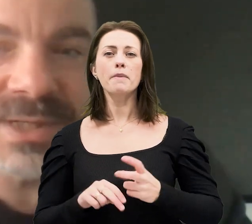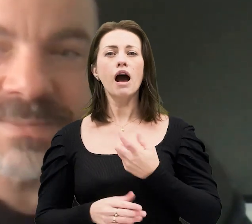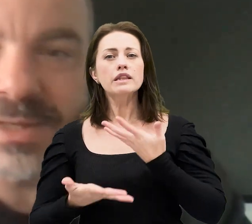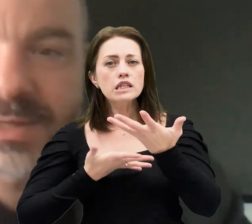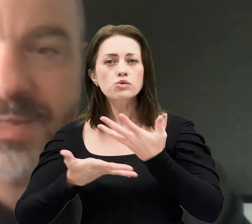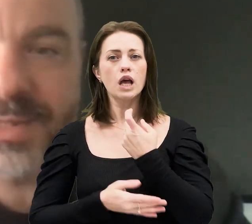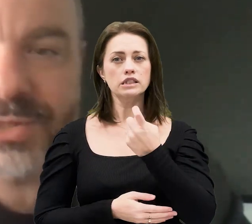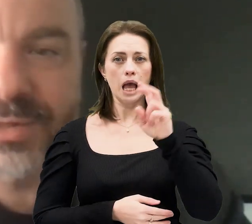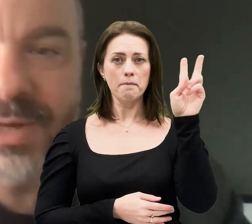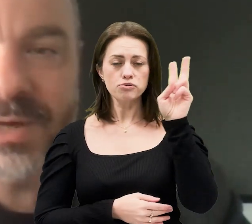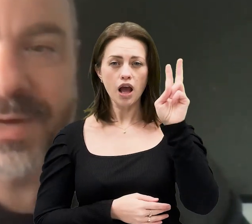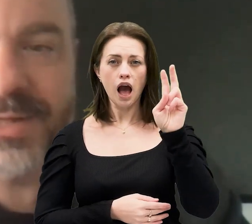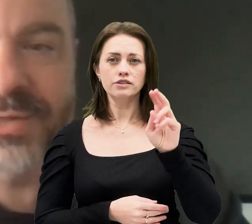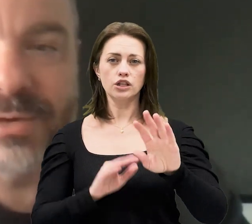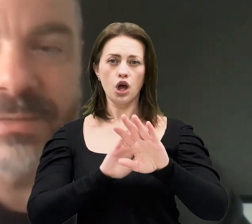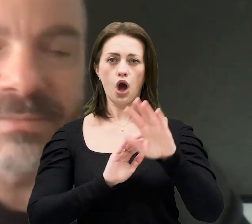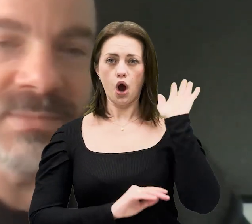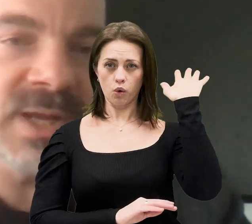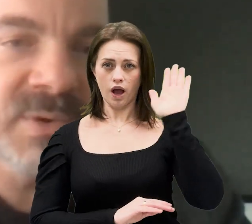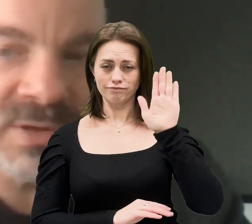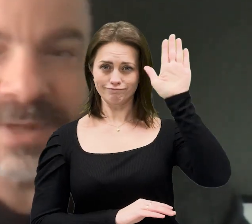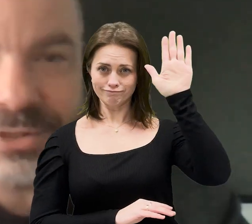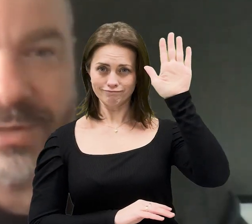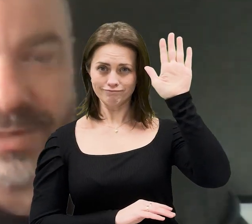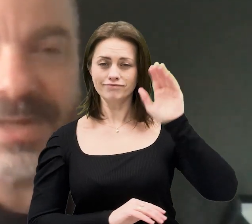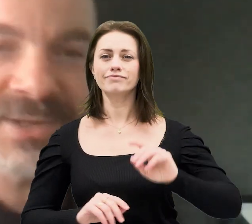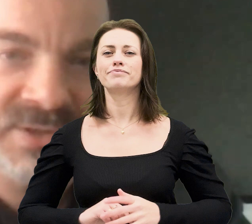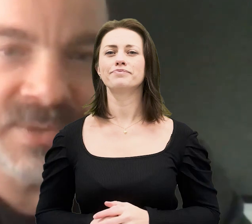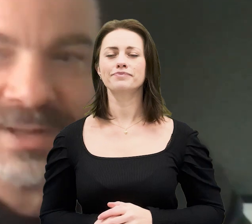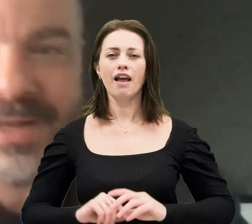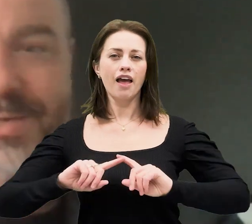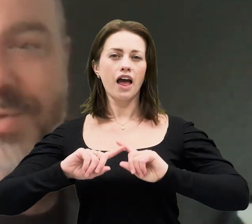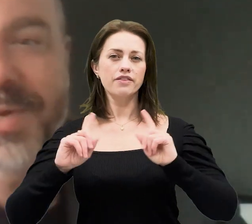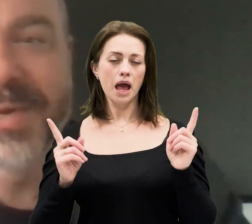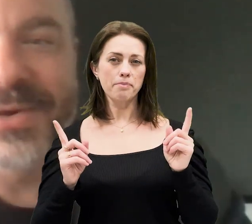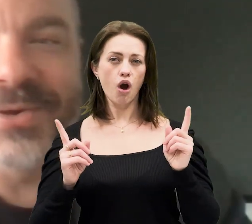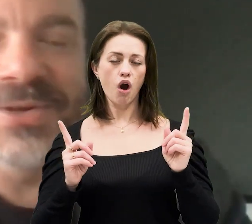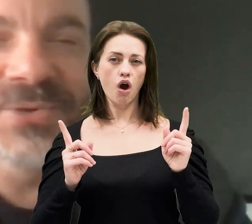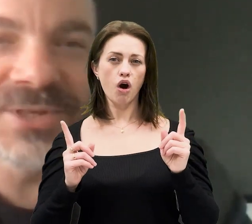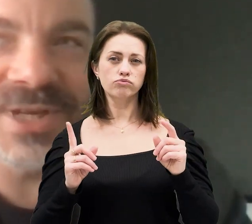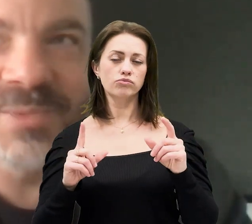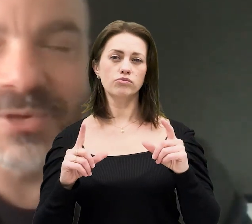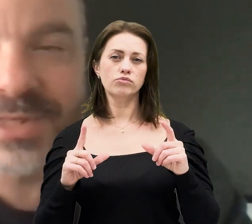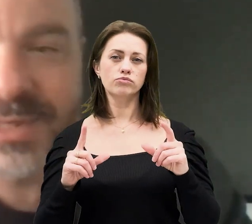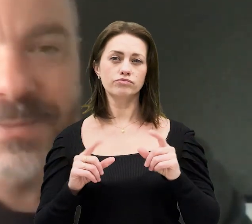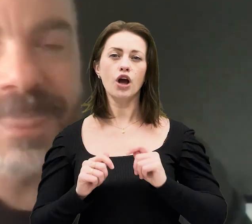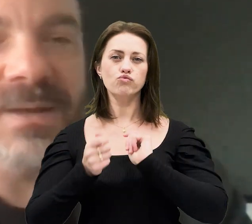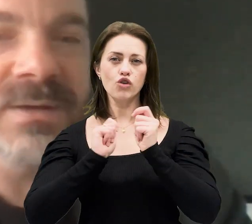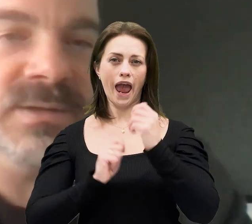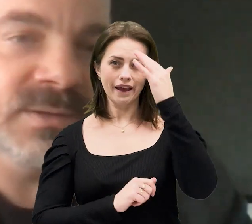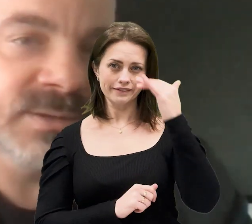to participate in the discussion, raise your both virtual and real hand or use the chat